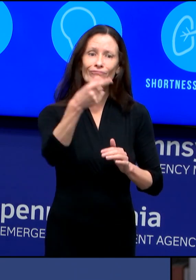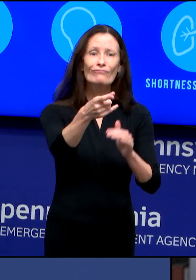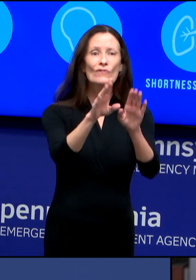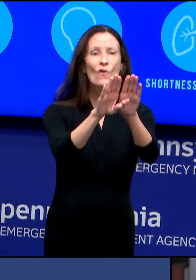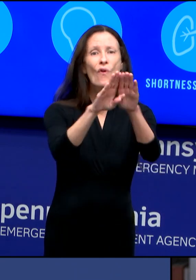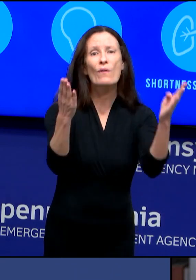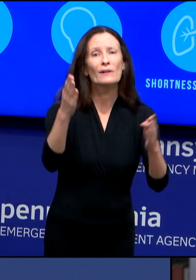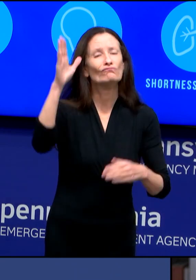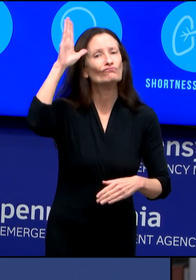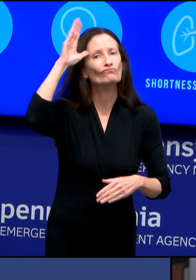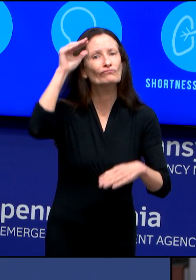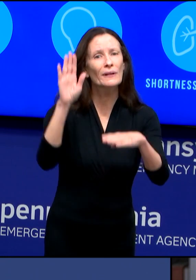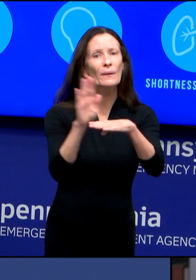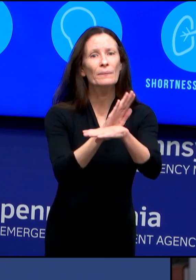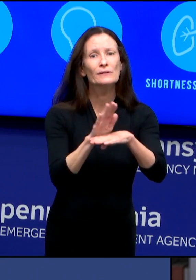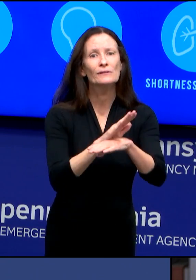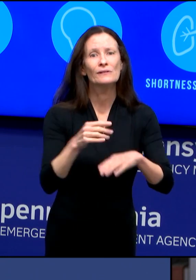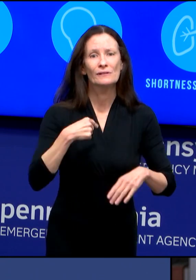Board